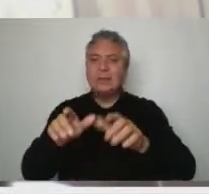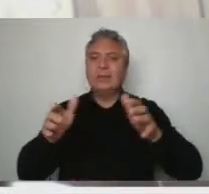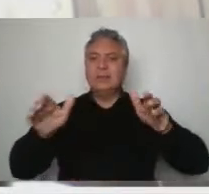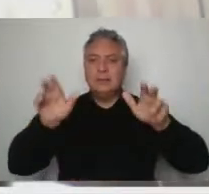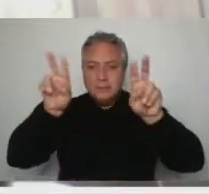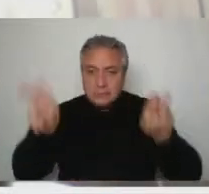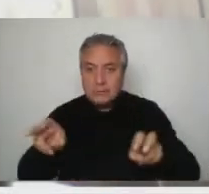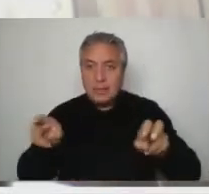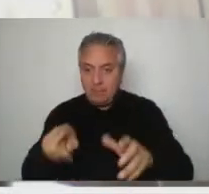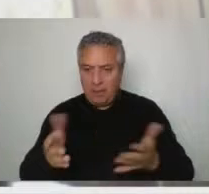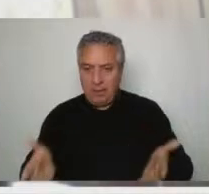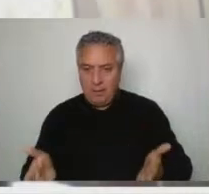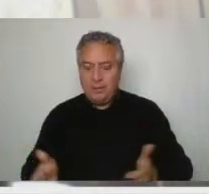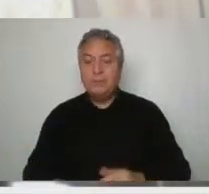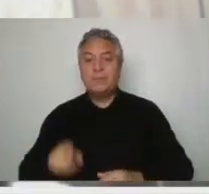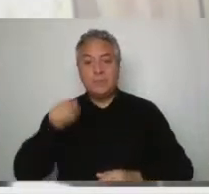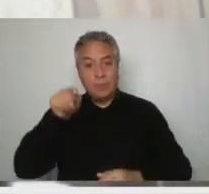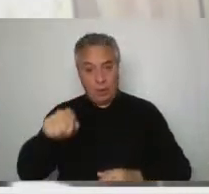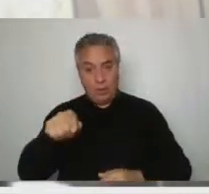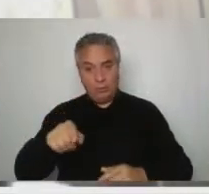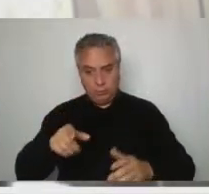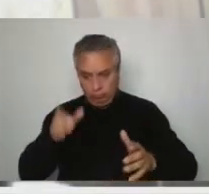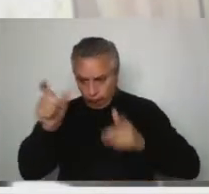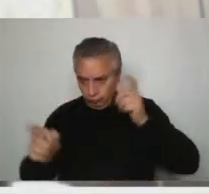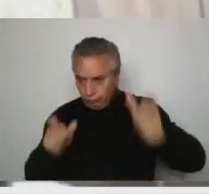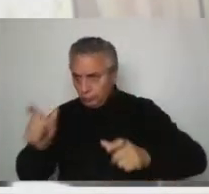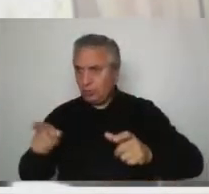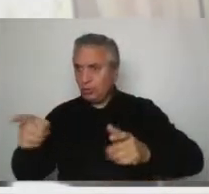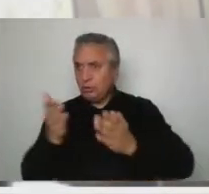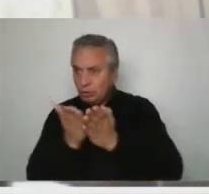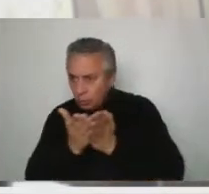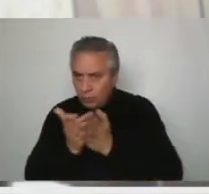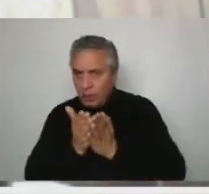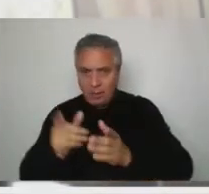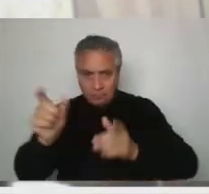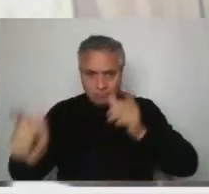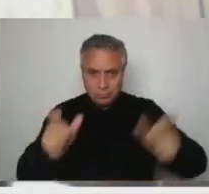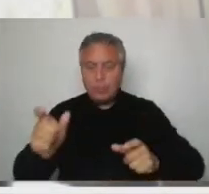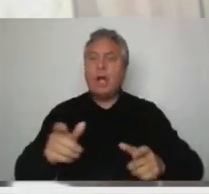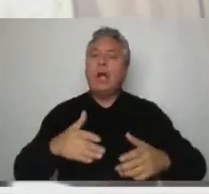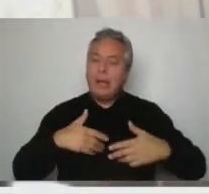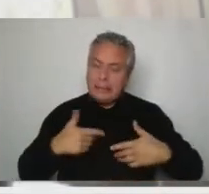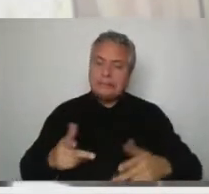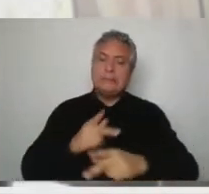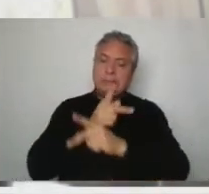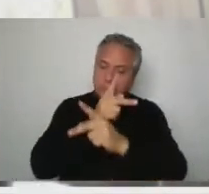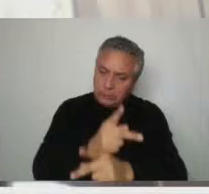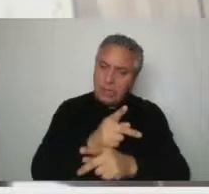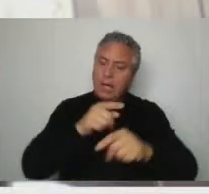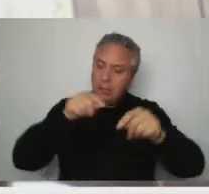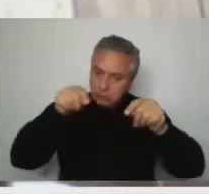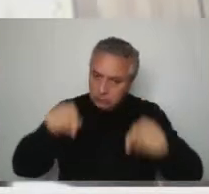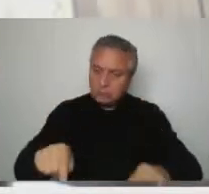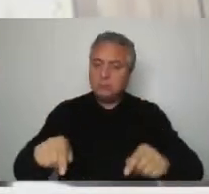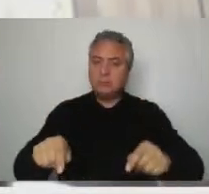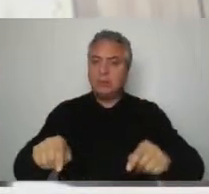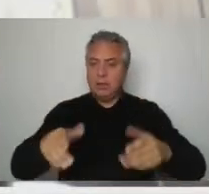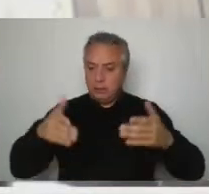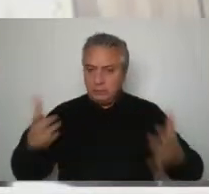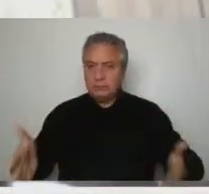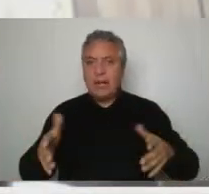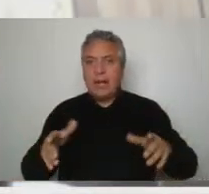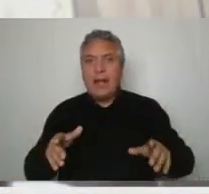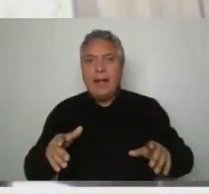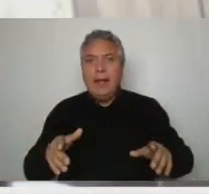you are assessing should always include a sample, proper sample. So we need to